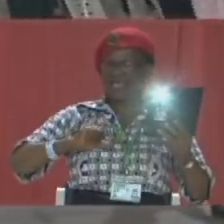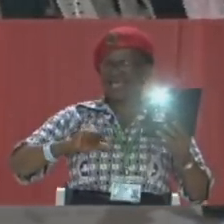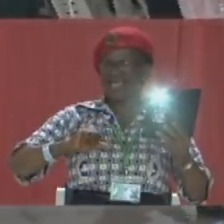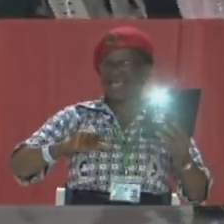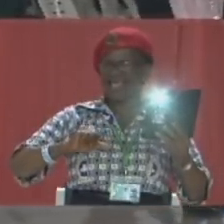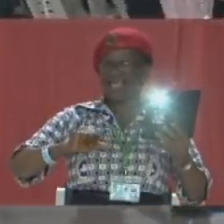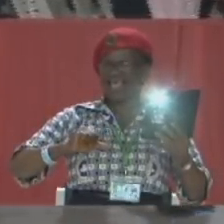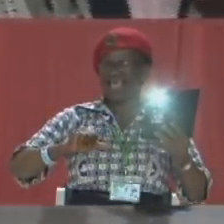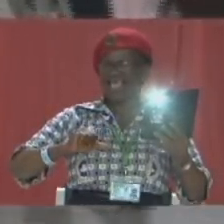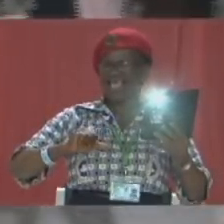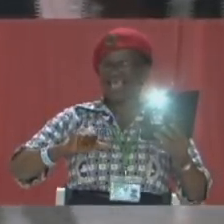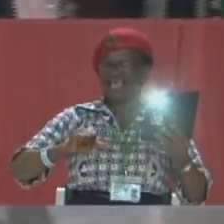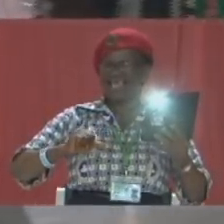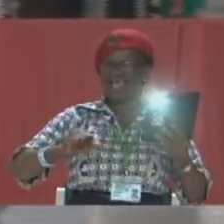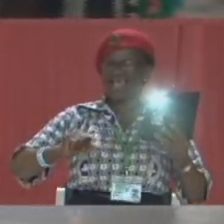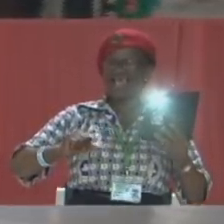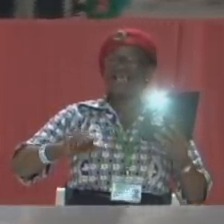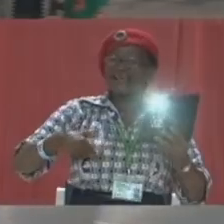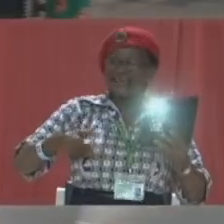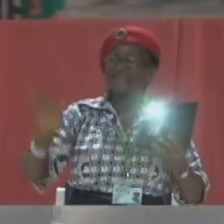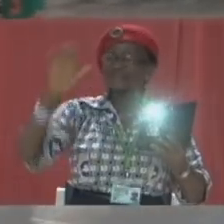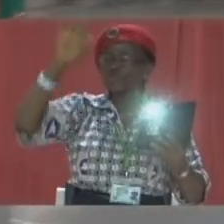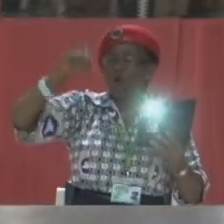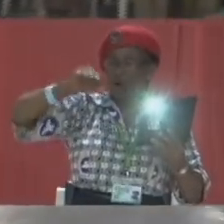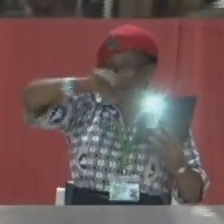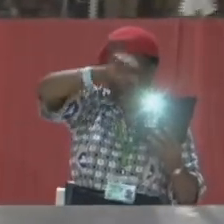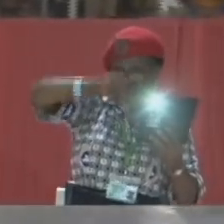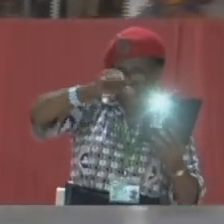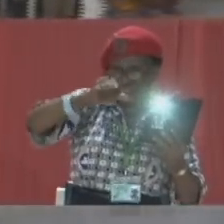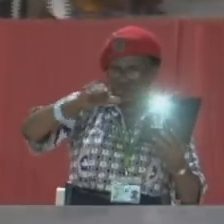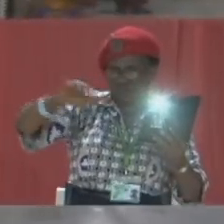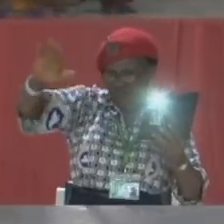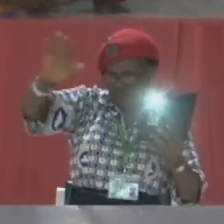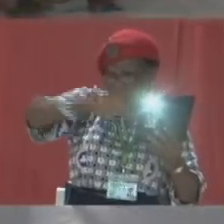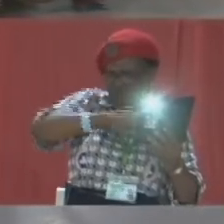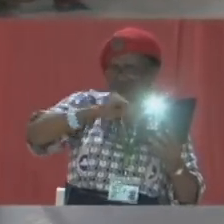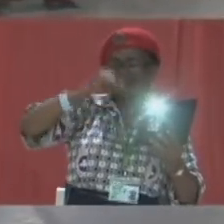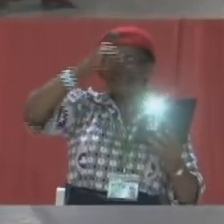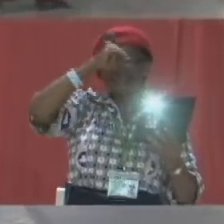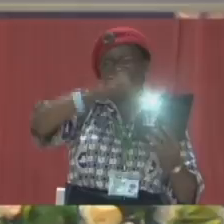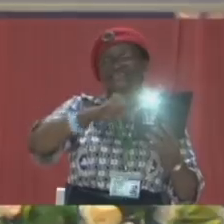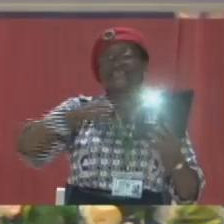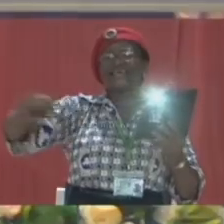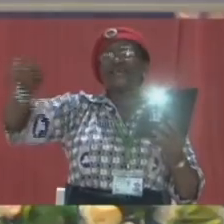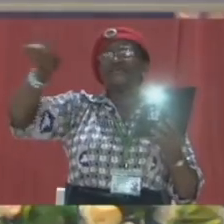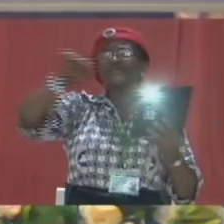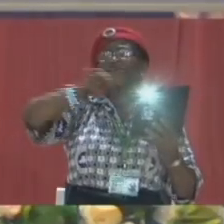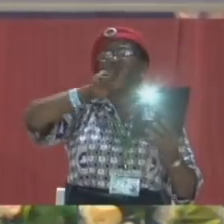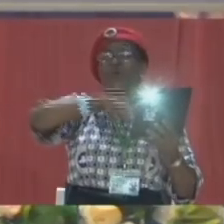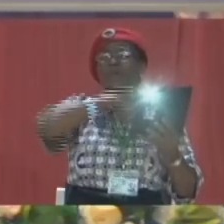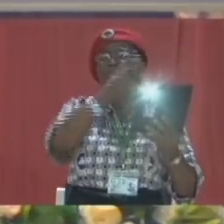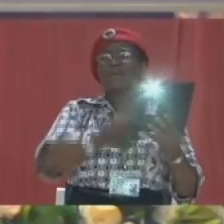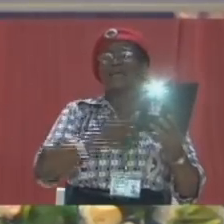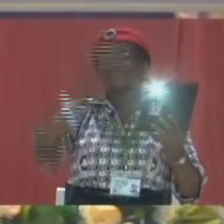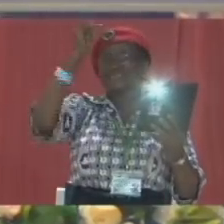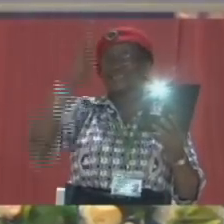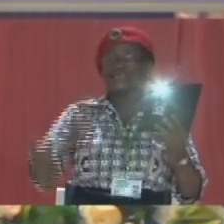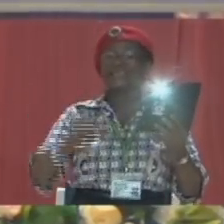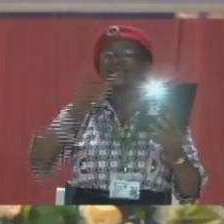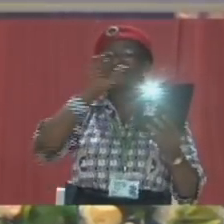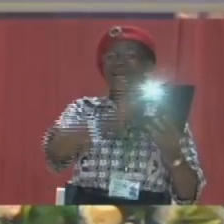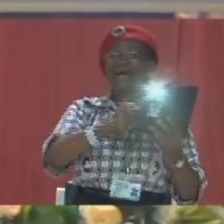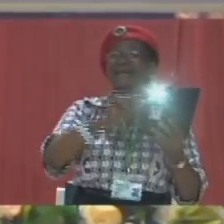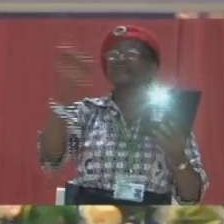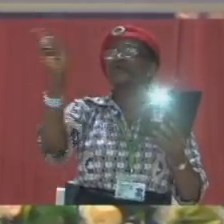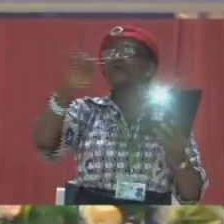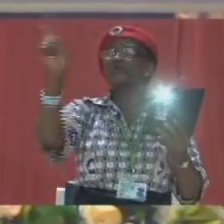anointing. So mightily that wherever each one